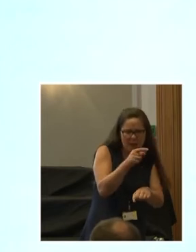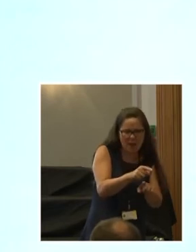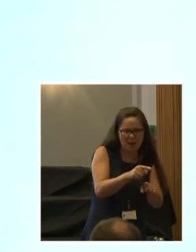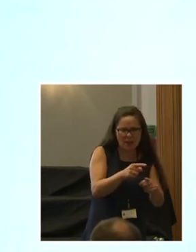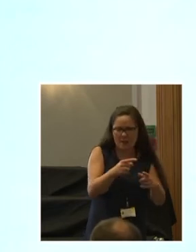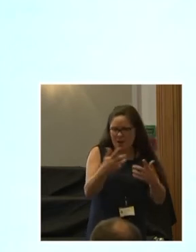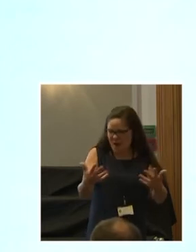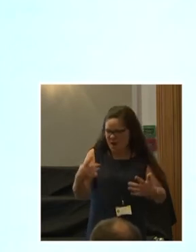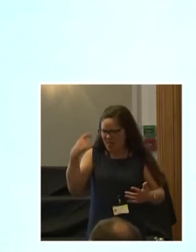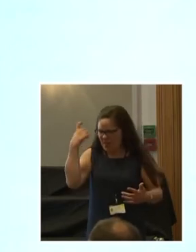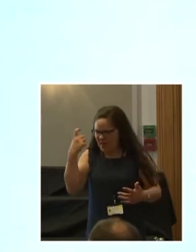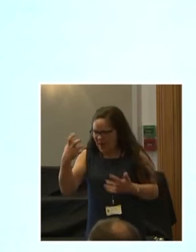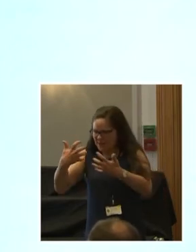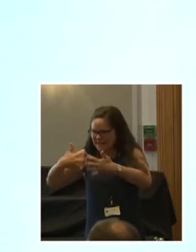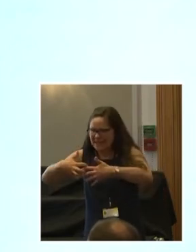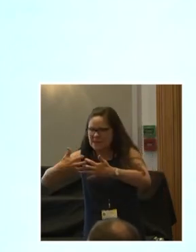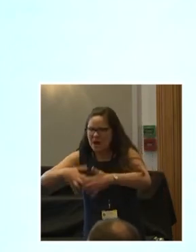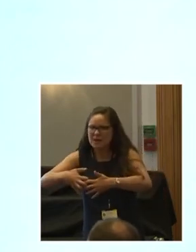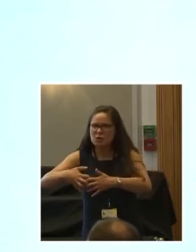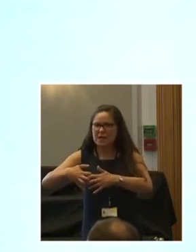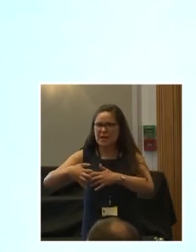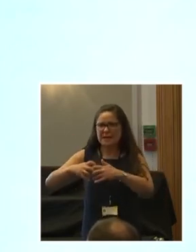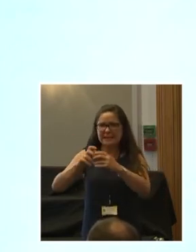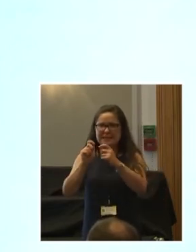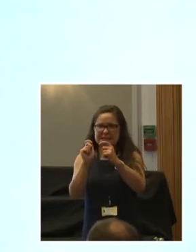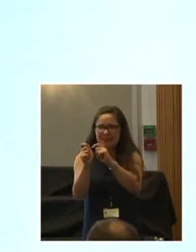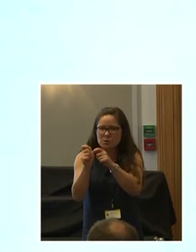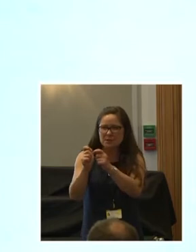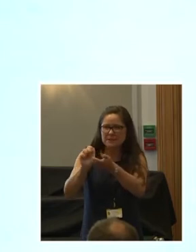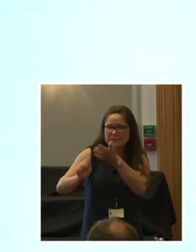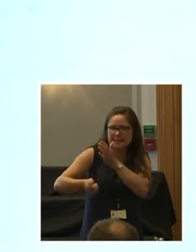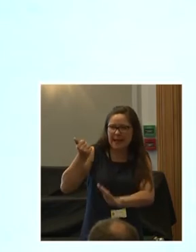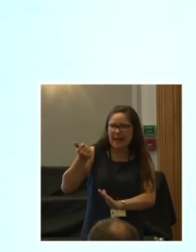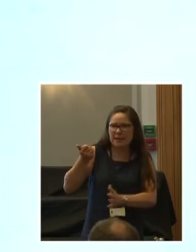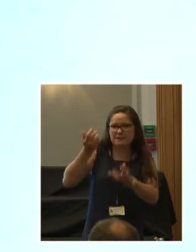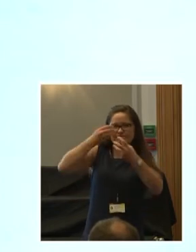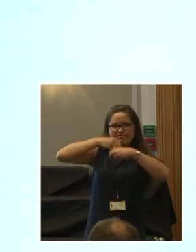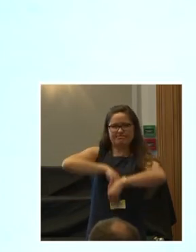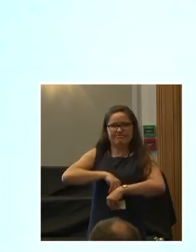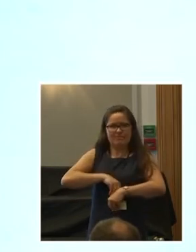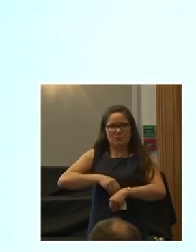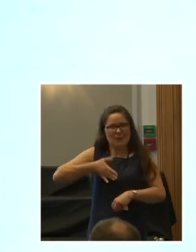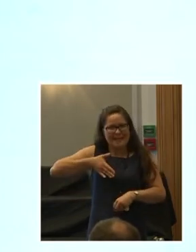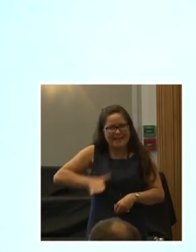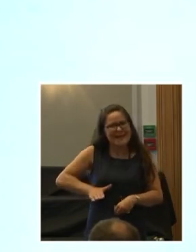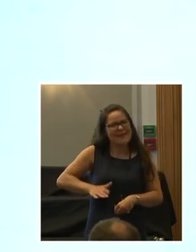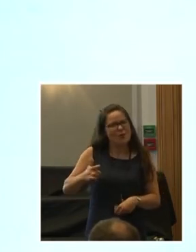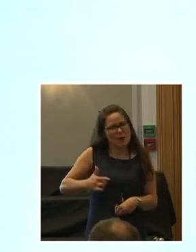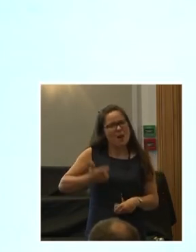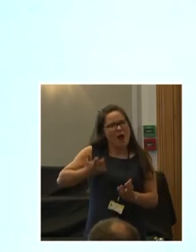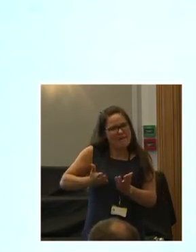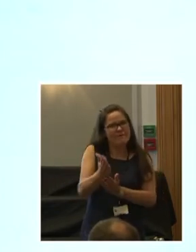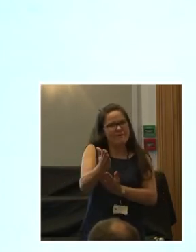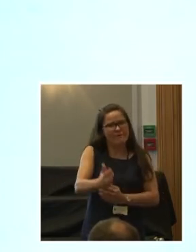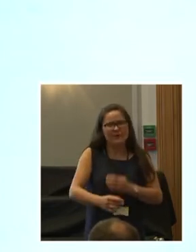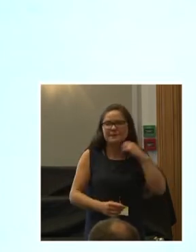is the skills and the adaptations and the changes we all need to do to live and contribute and live good lives. That's what it's about.